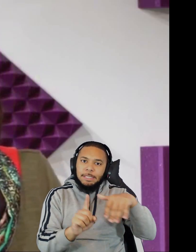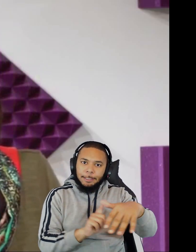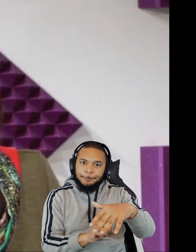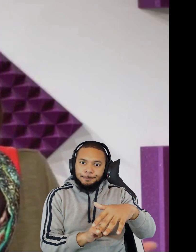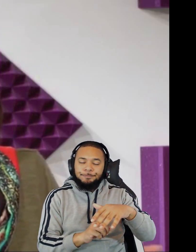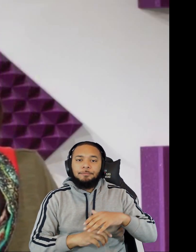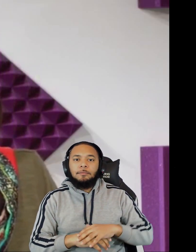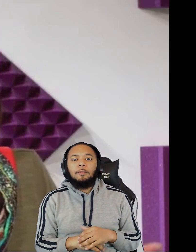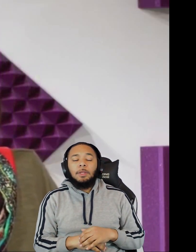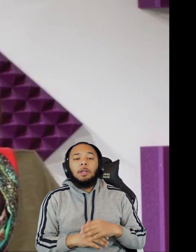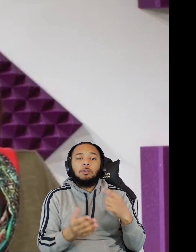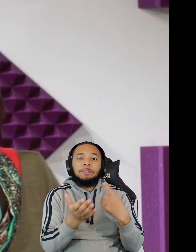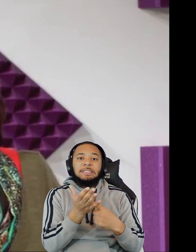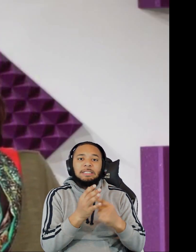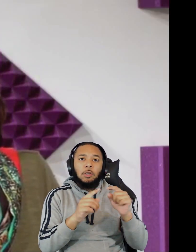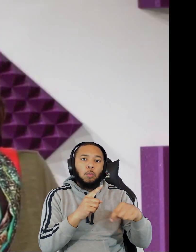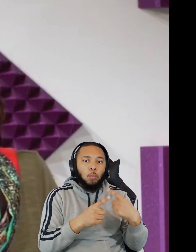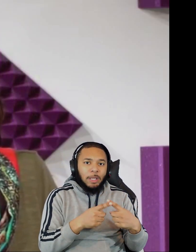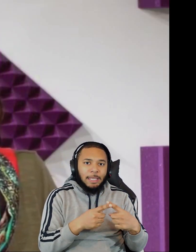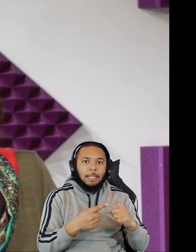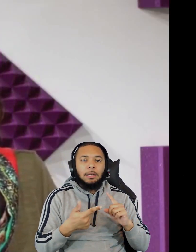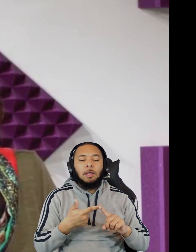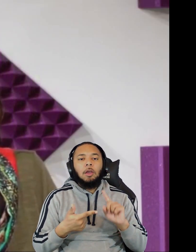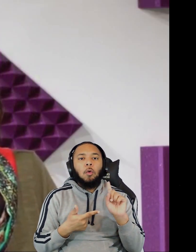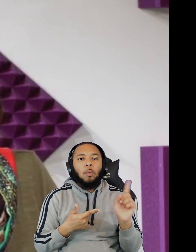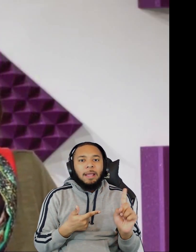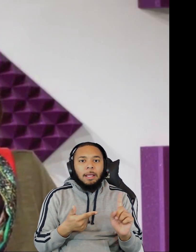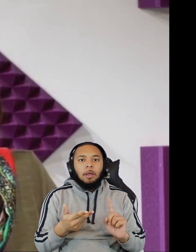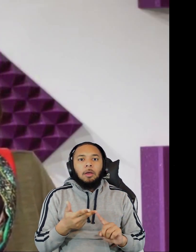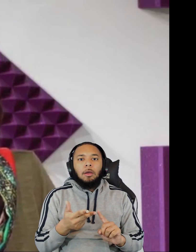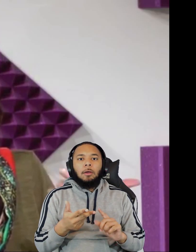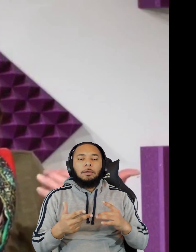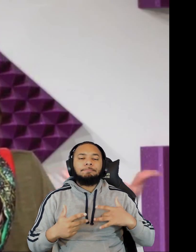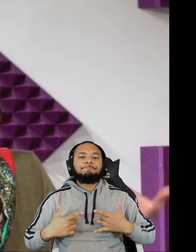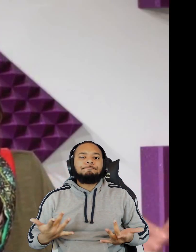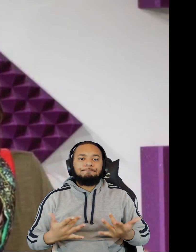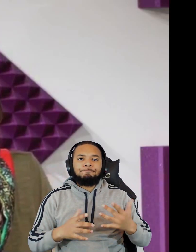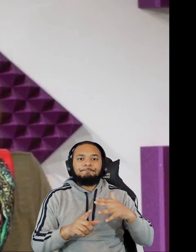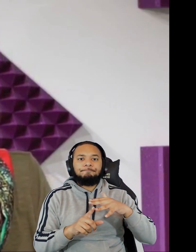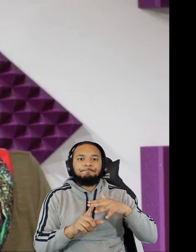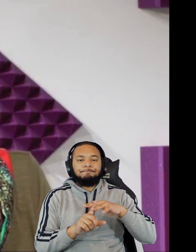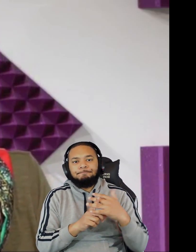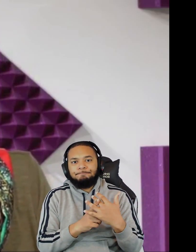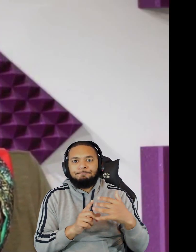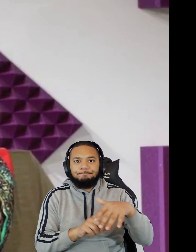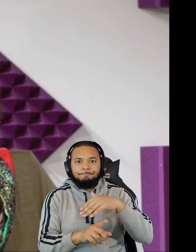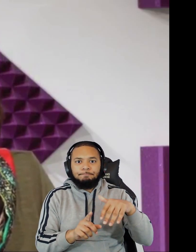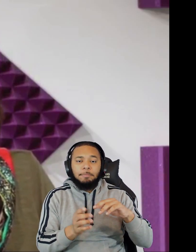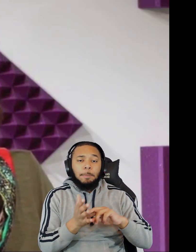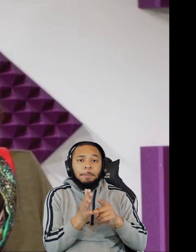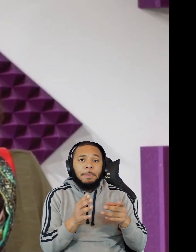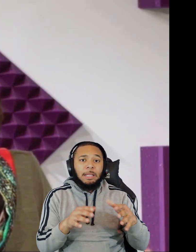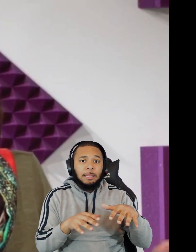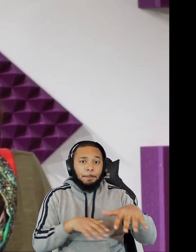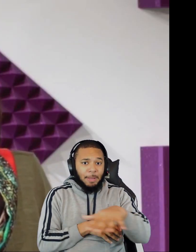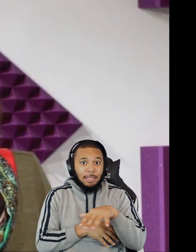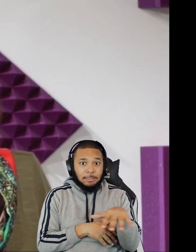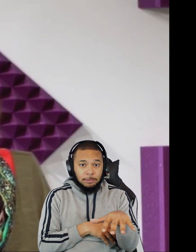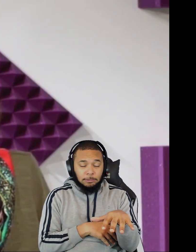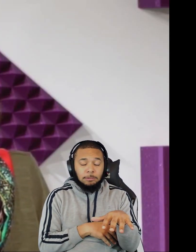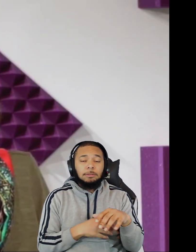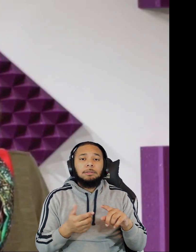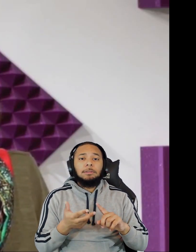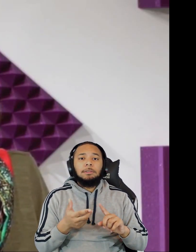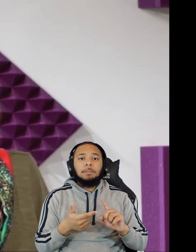looking at when, where, and the circumstances of the action. Remember, we're talking about place. We're talking